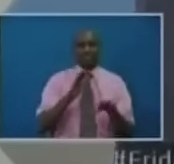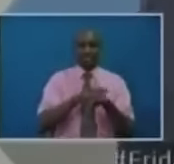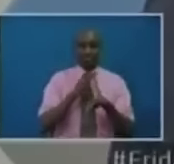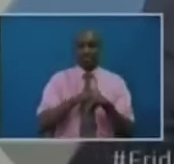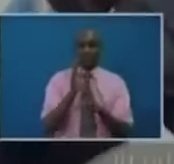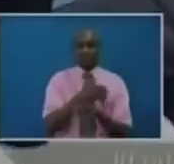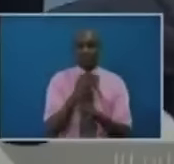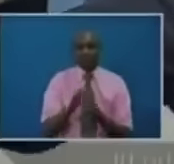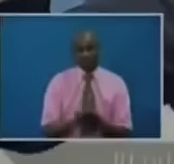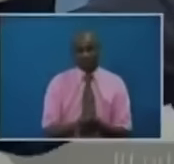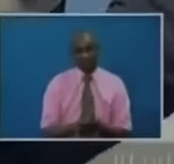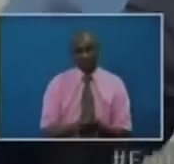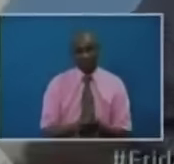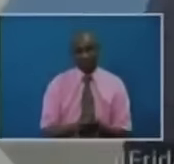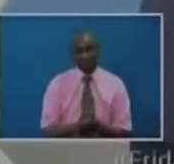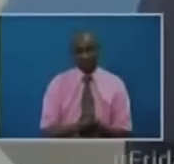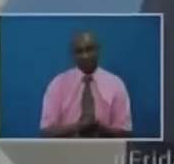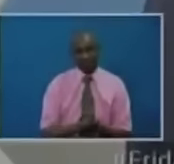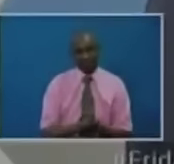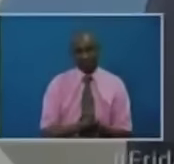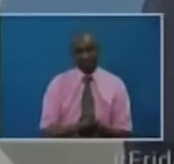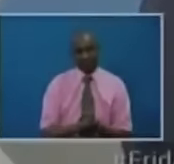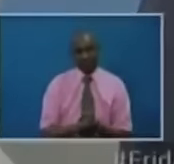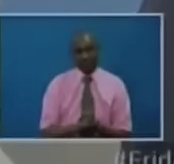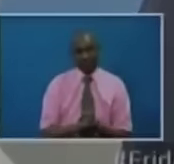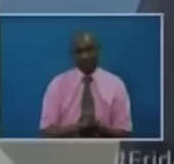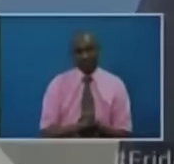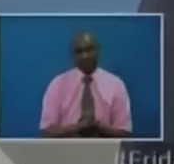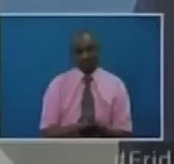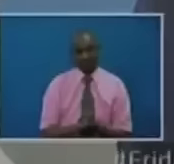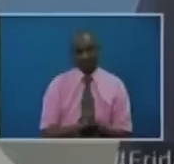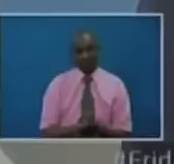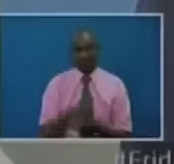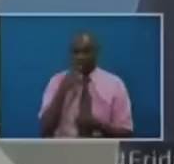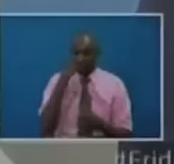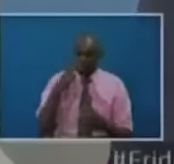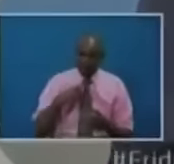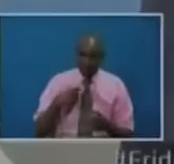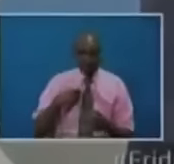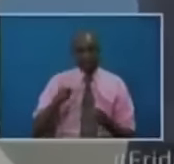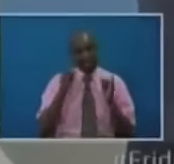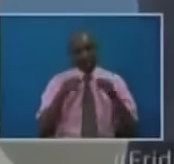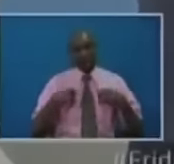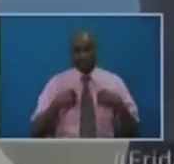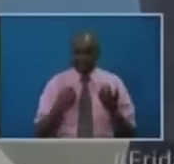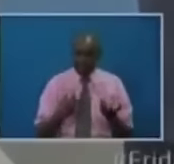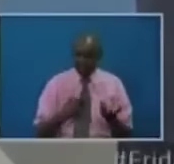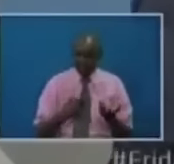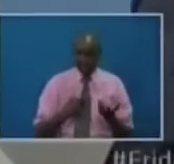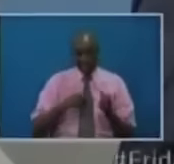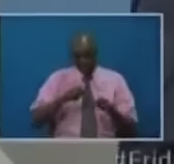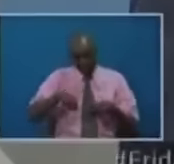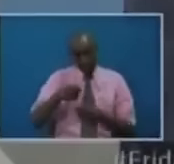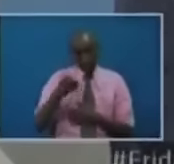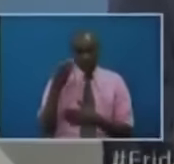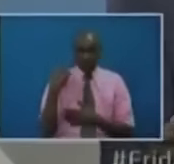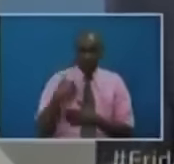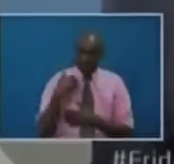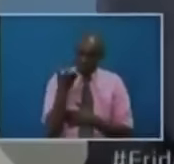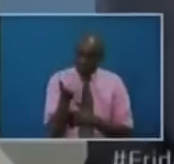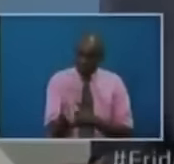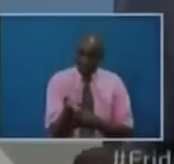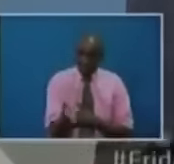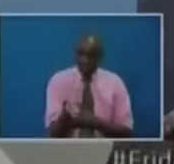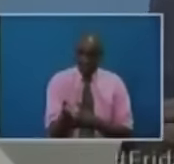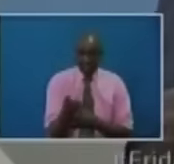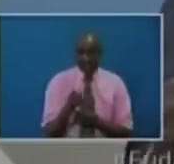mwegarini. Onna kavo viu kere ando atende na gashati kero karato kare andare na kongo mune